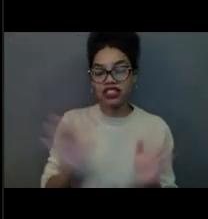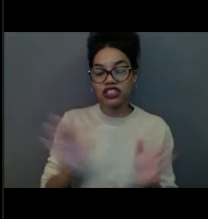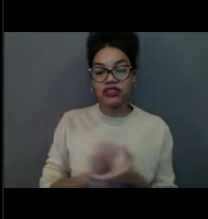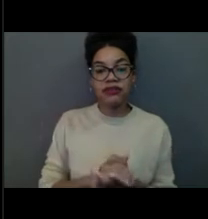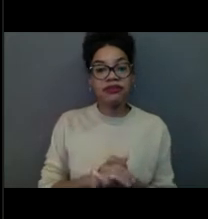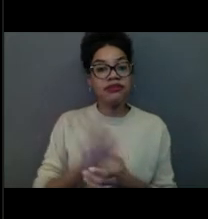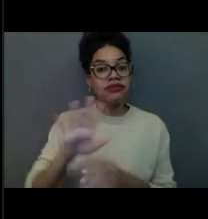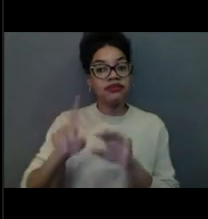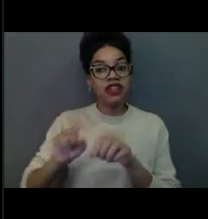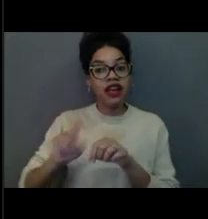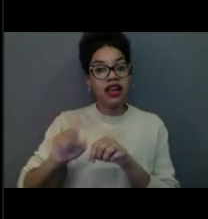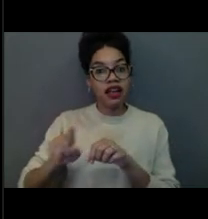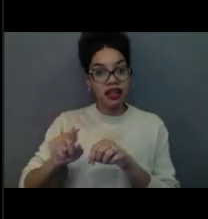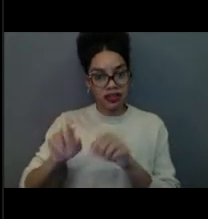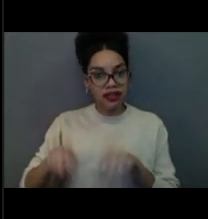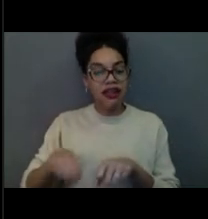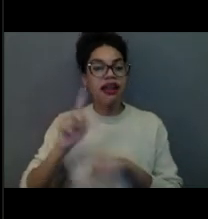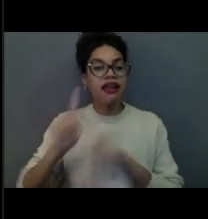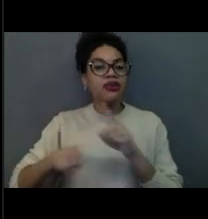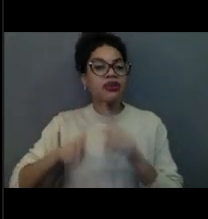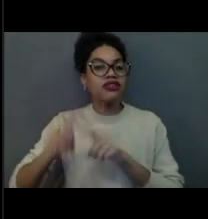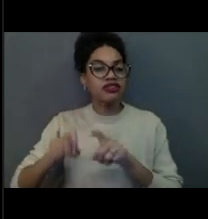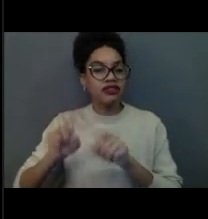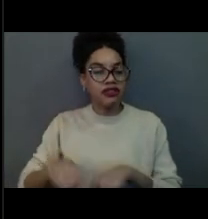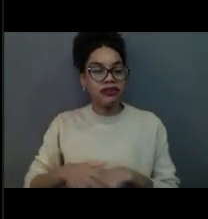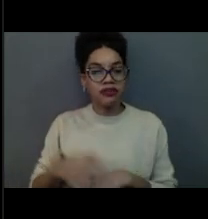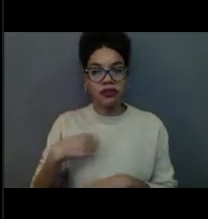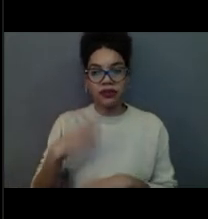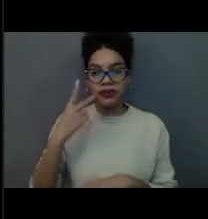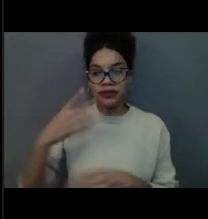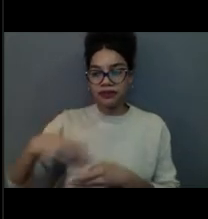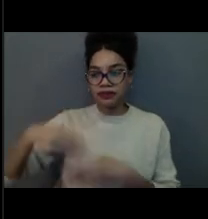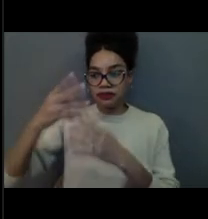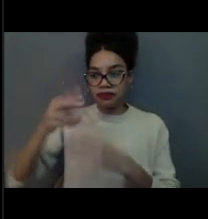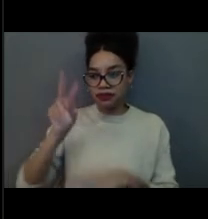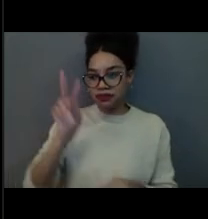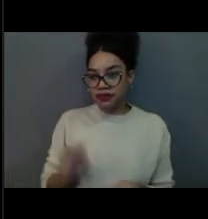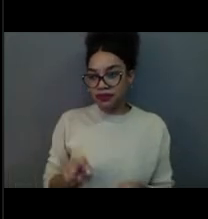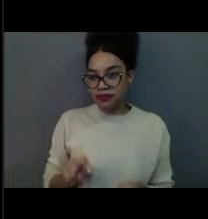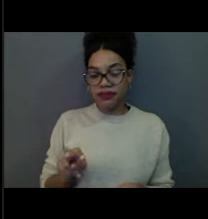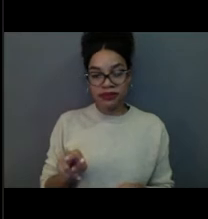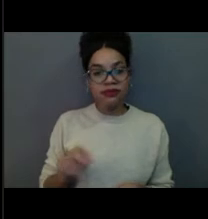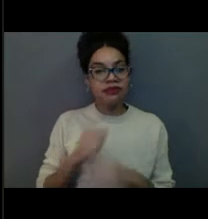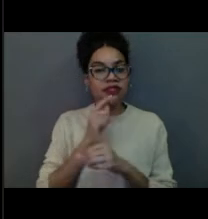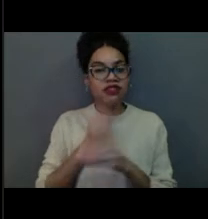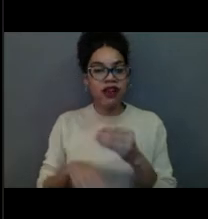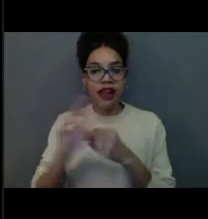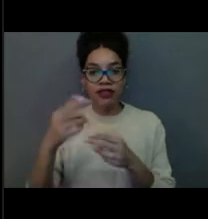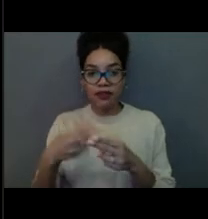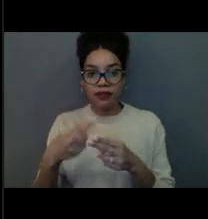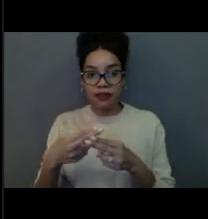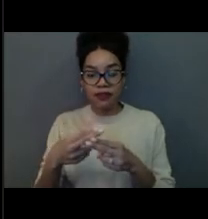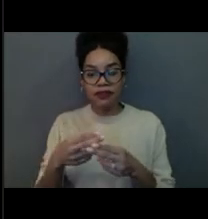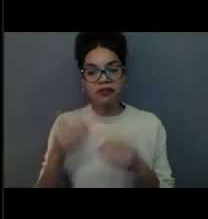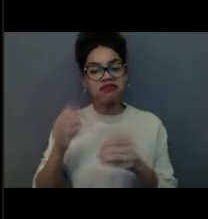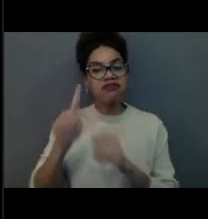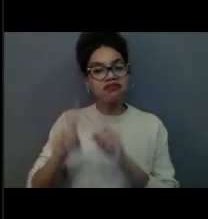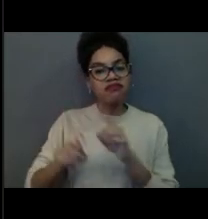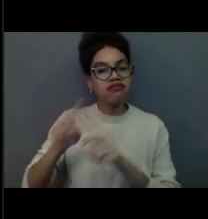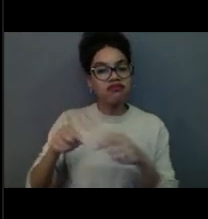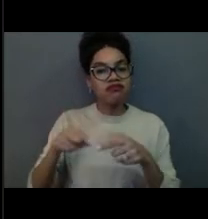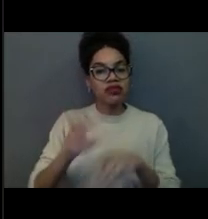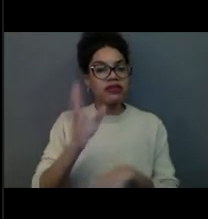class tuning in and who is asking the specific question that you've listed so that we can give them a shout out. We encourage you to ask questions as we go.